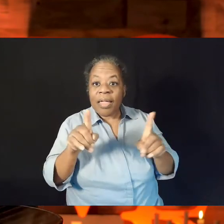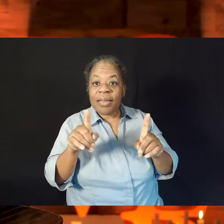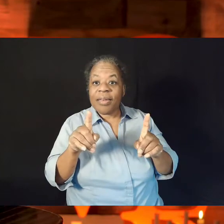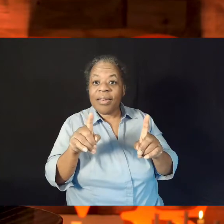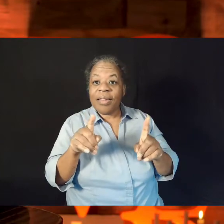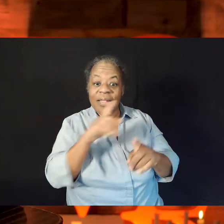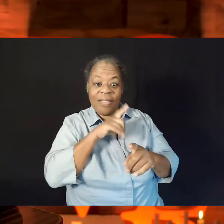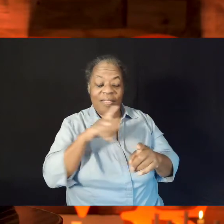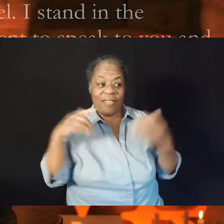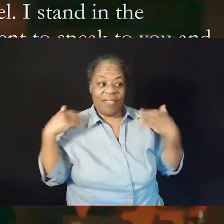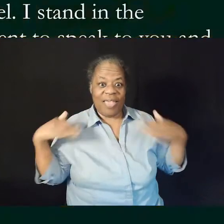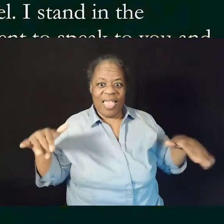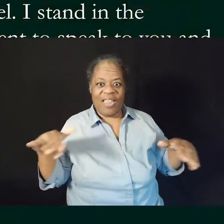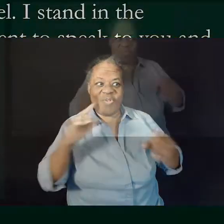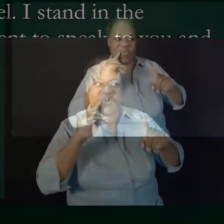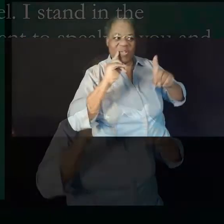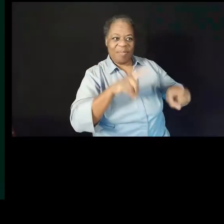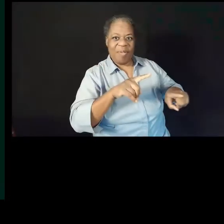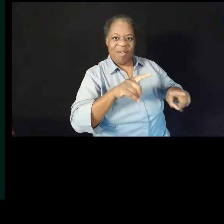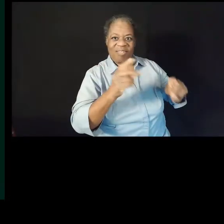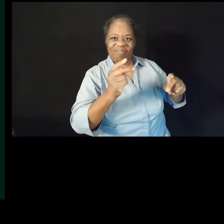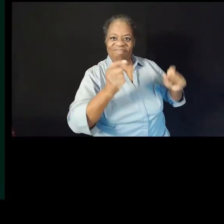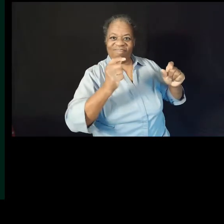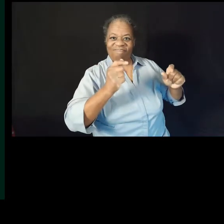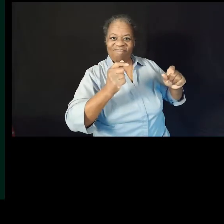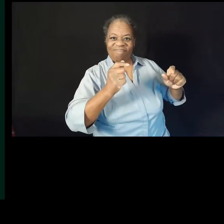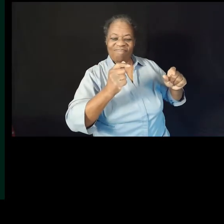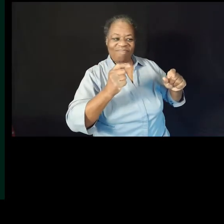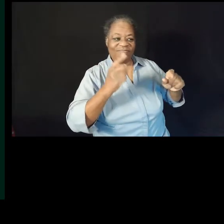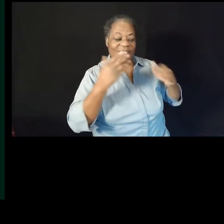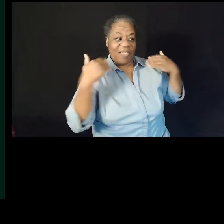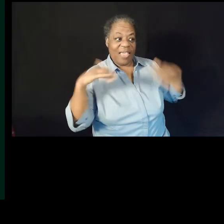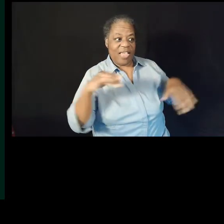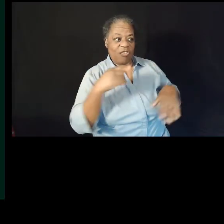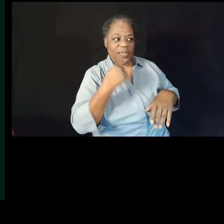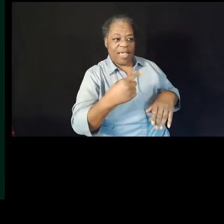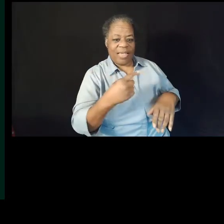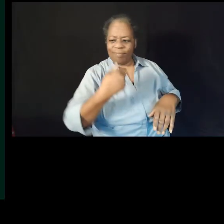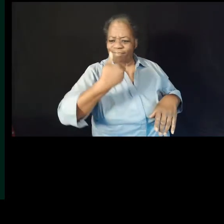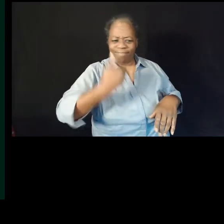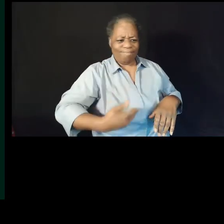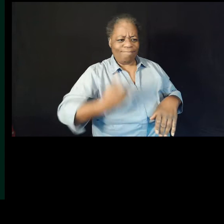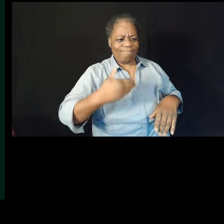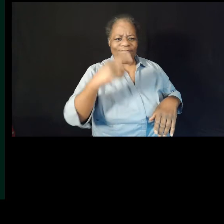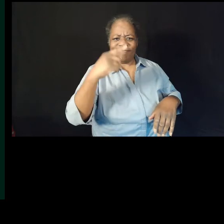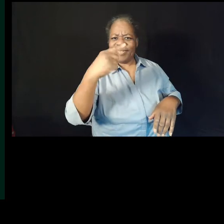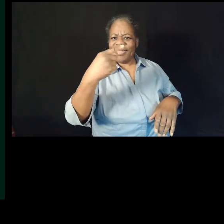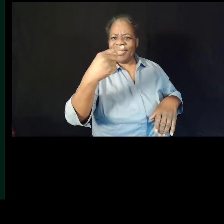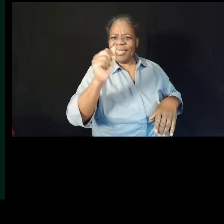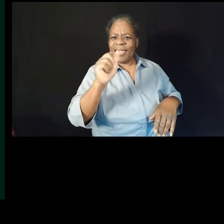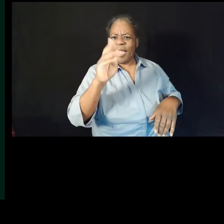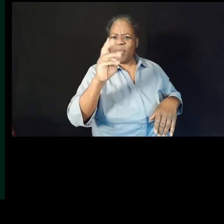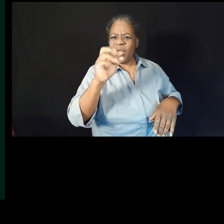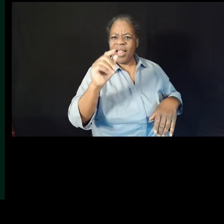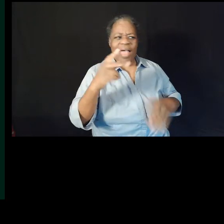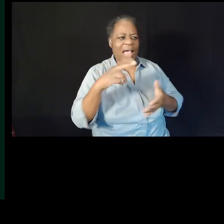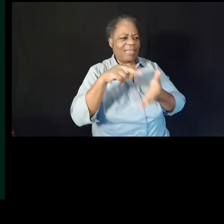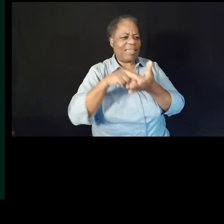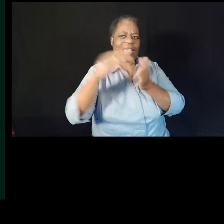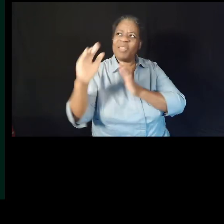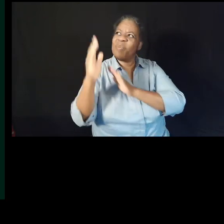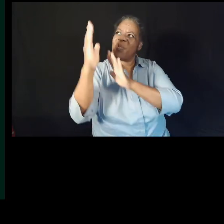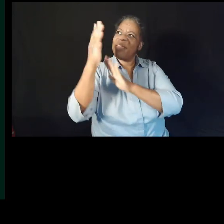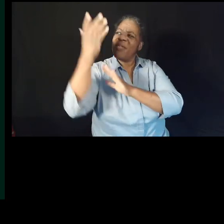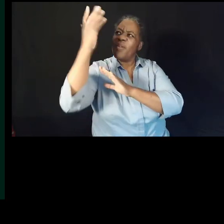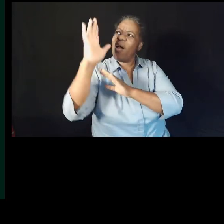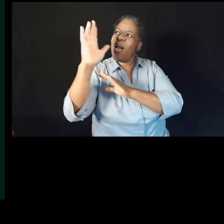quickly responds. The angel said to him, "I am Gabriel. I stand in the presence of God, and I have been sent